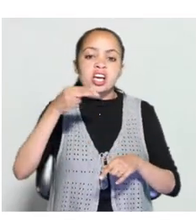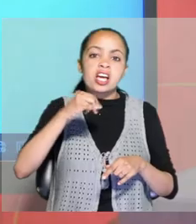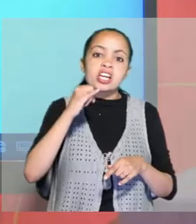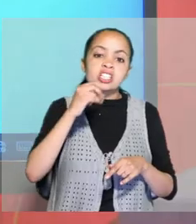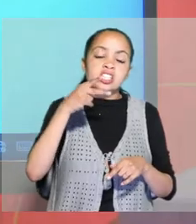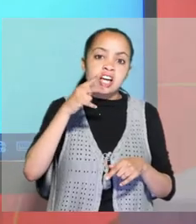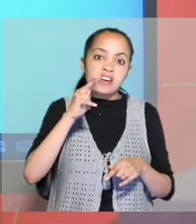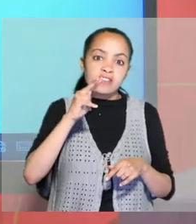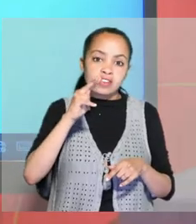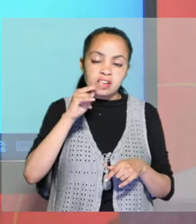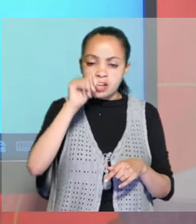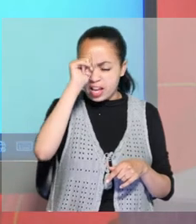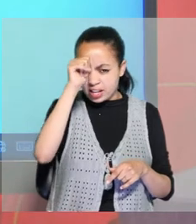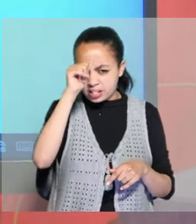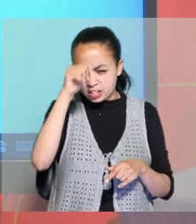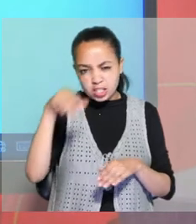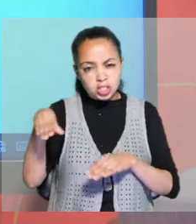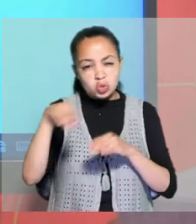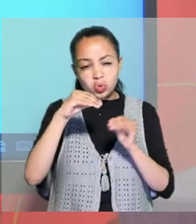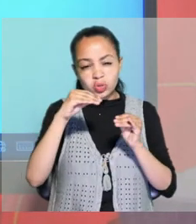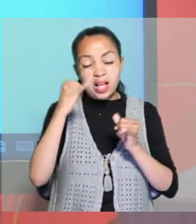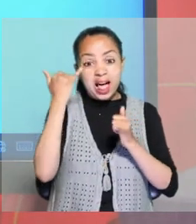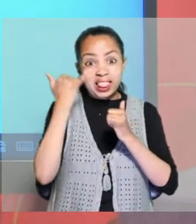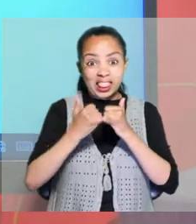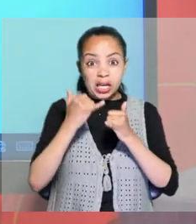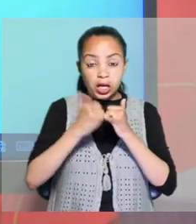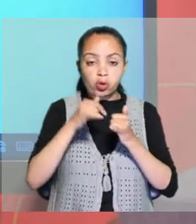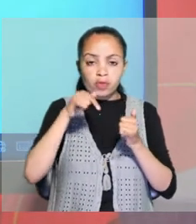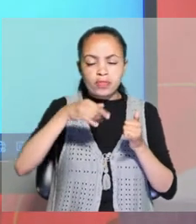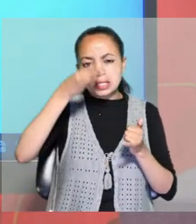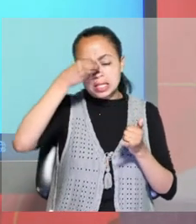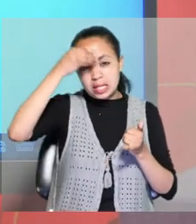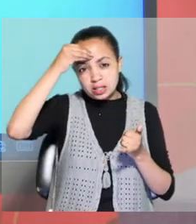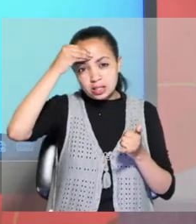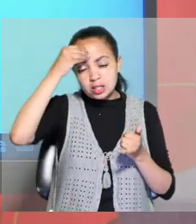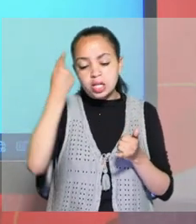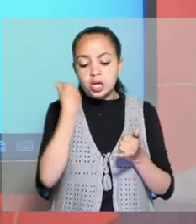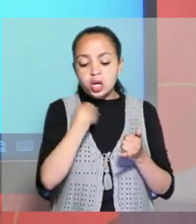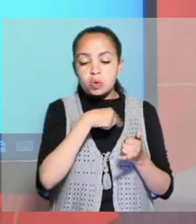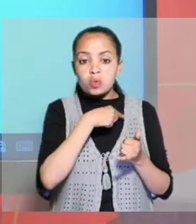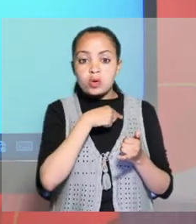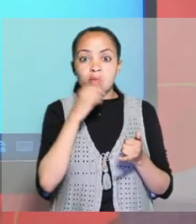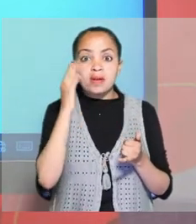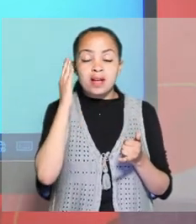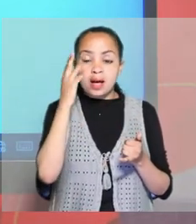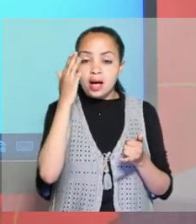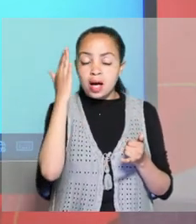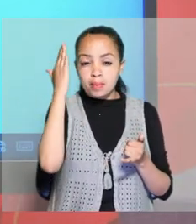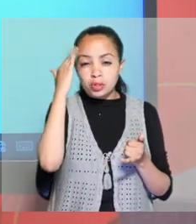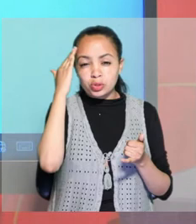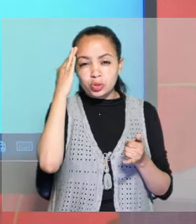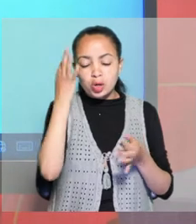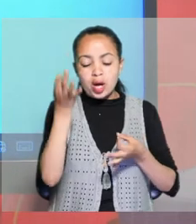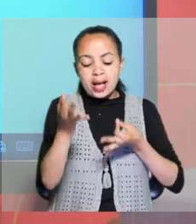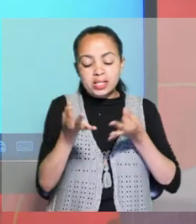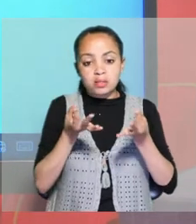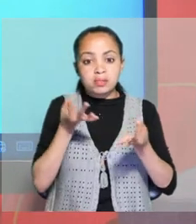HIV/AIDS. Students, at the end of this lesson, we will be able to